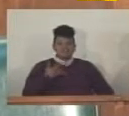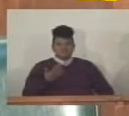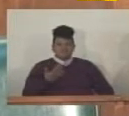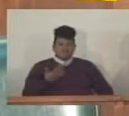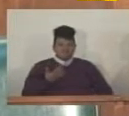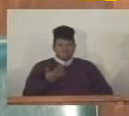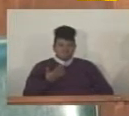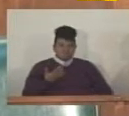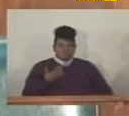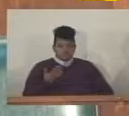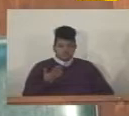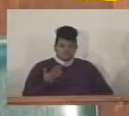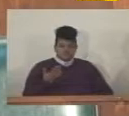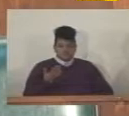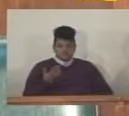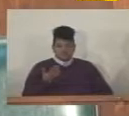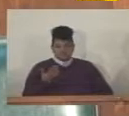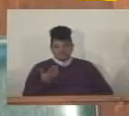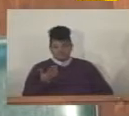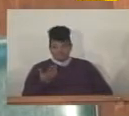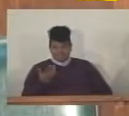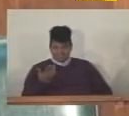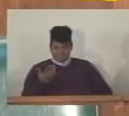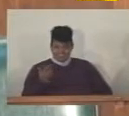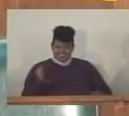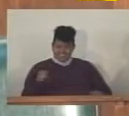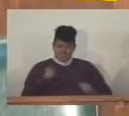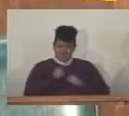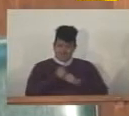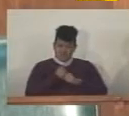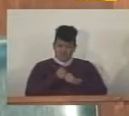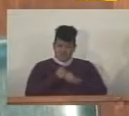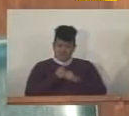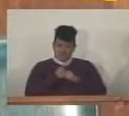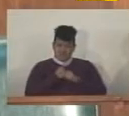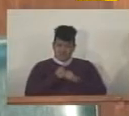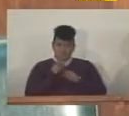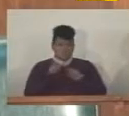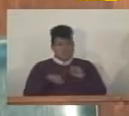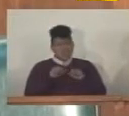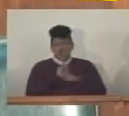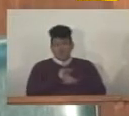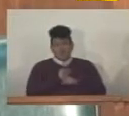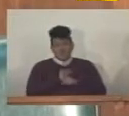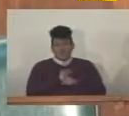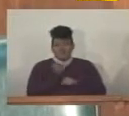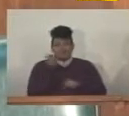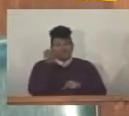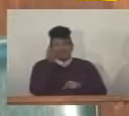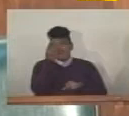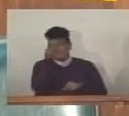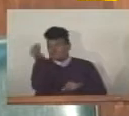Because if only a section of the society is going to support it, it won't work.